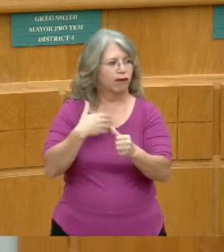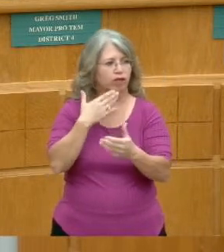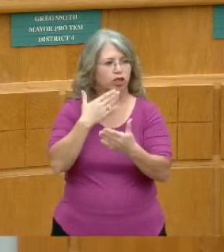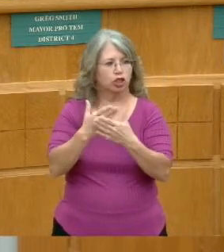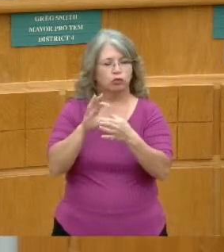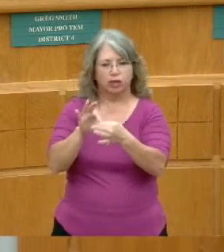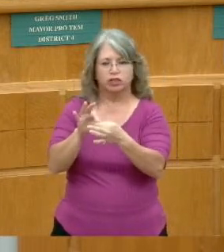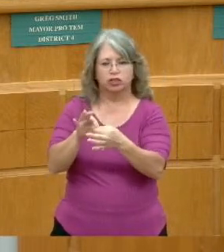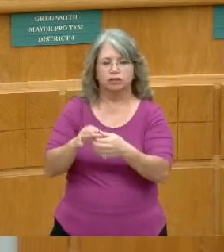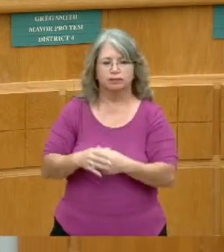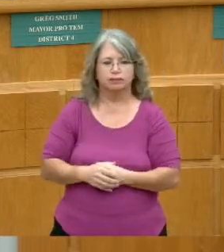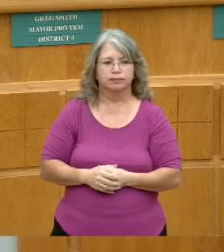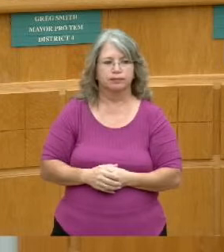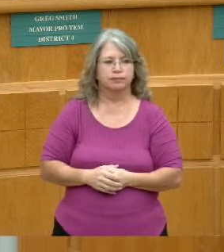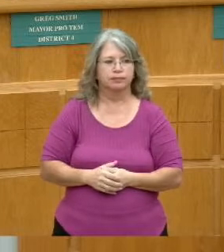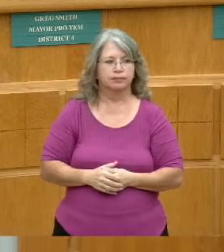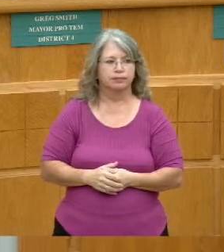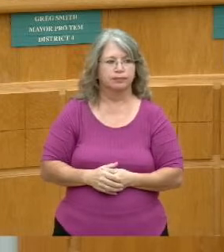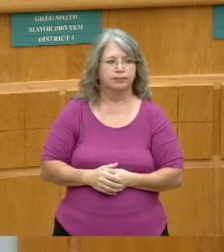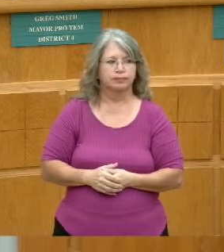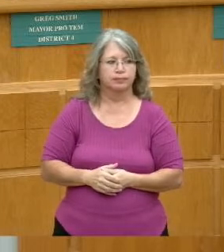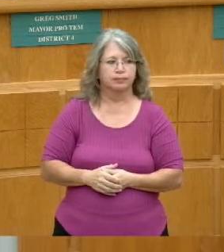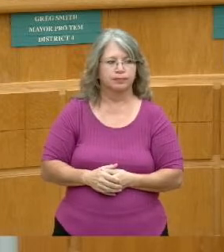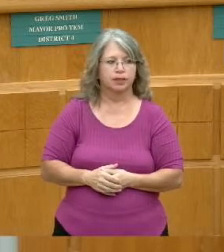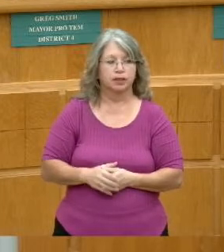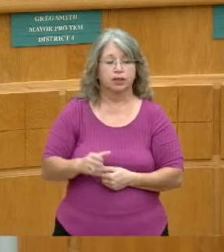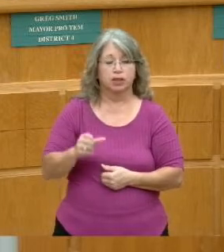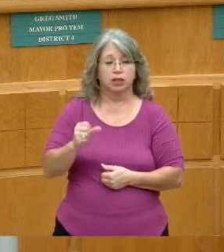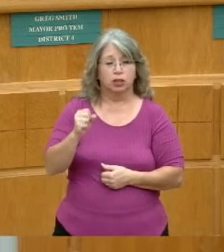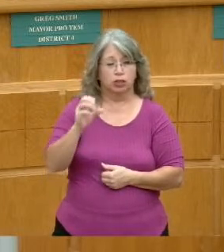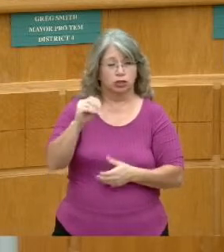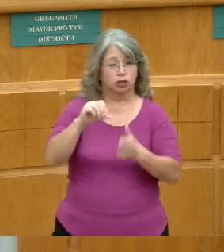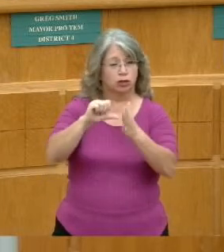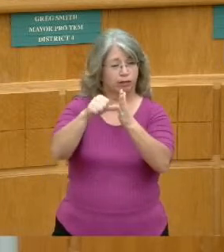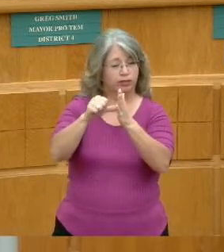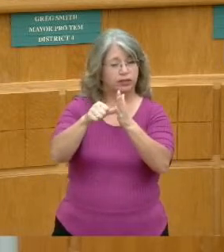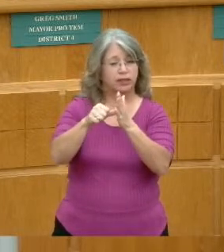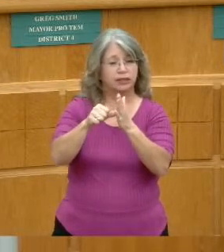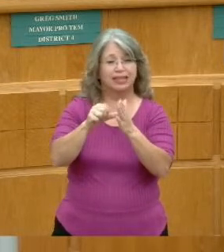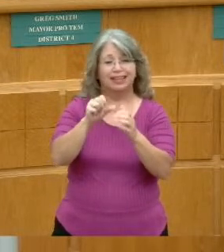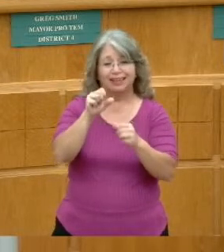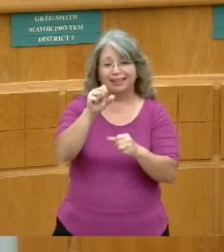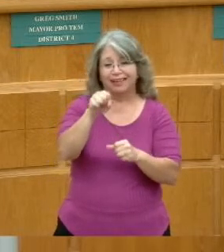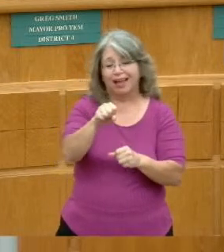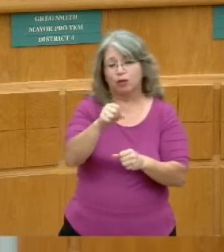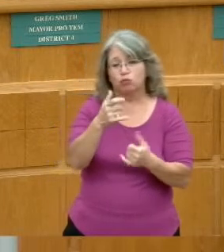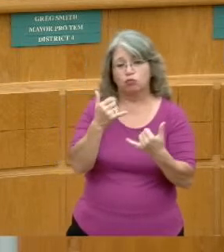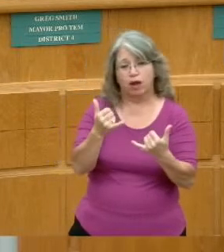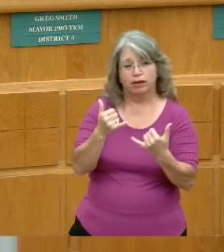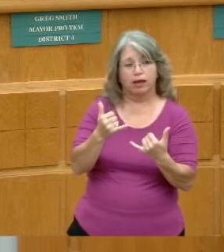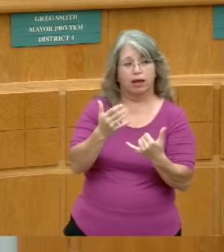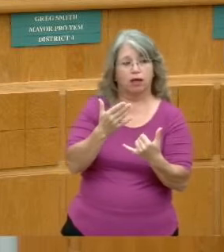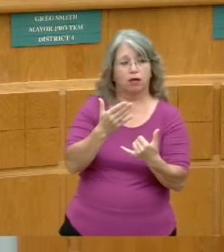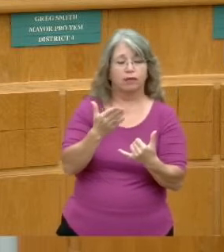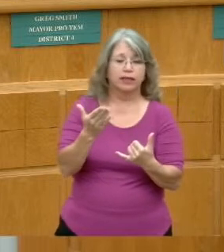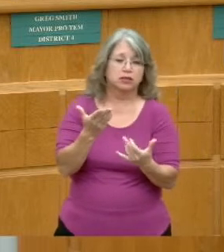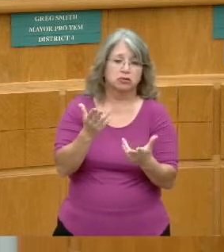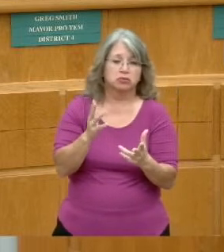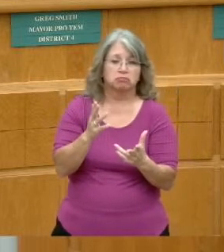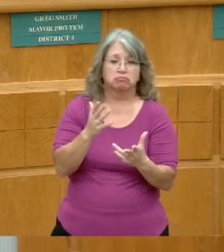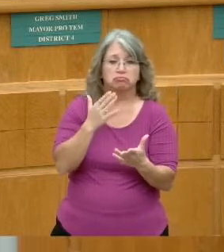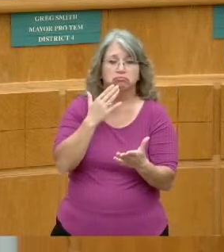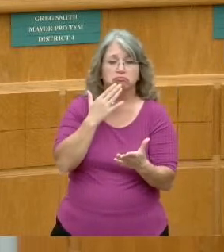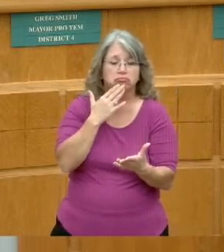I want to emphasize that while we're kind of in a good place right now in terms of, especially relative to where we've